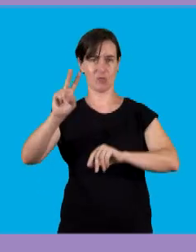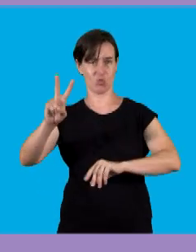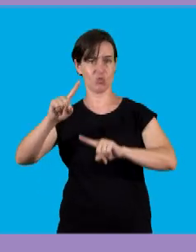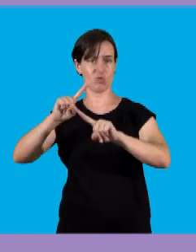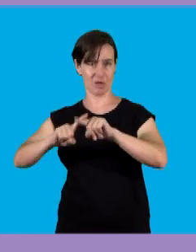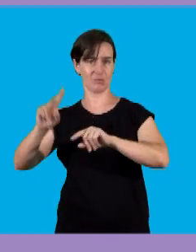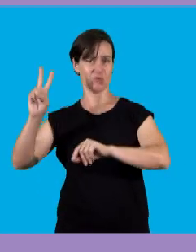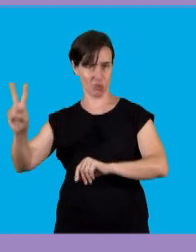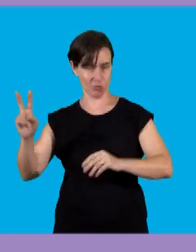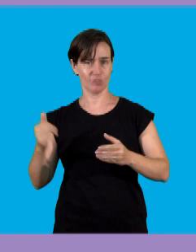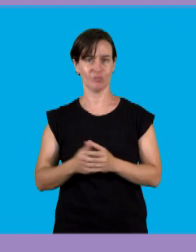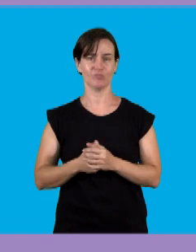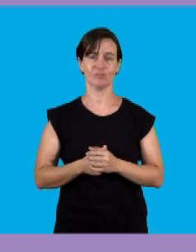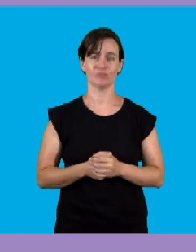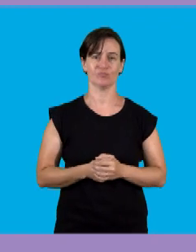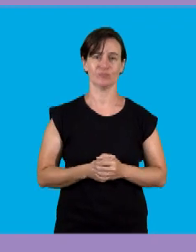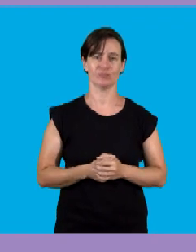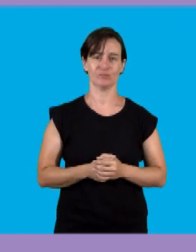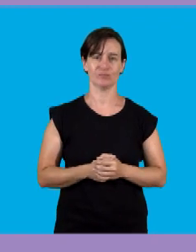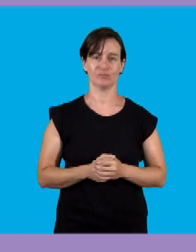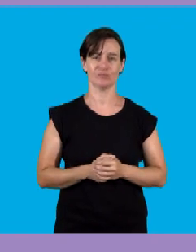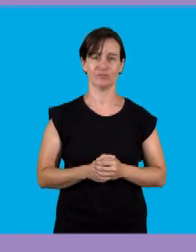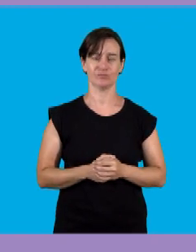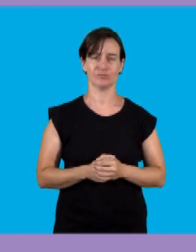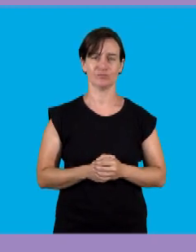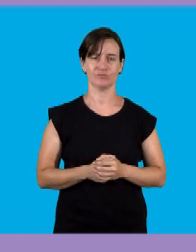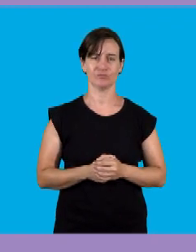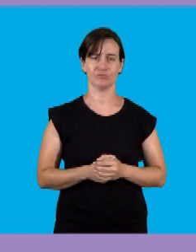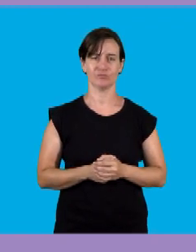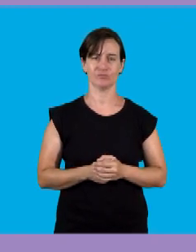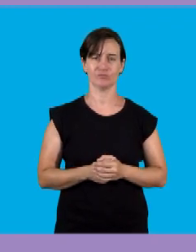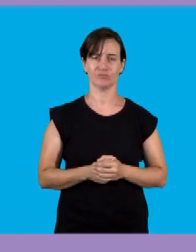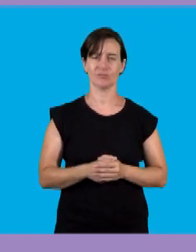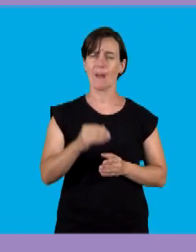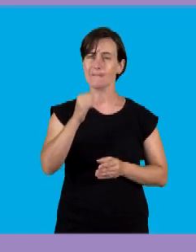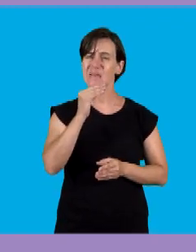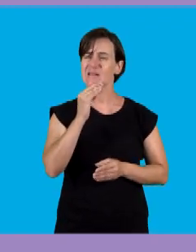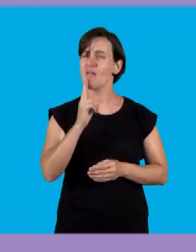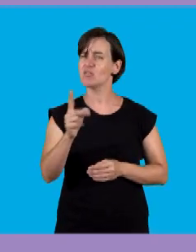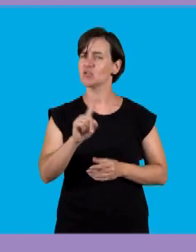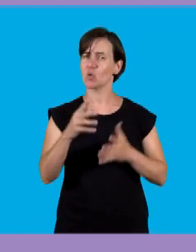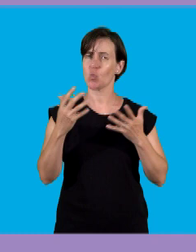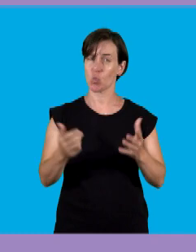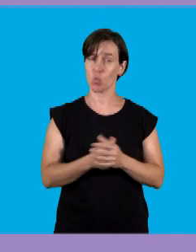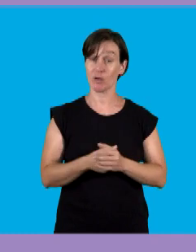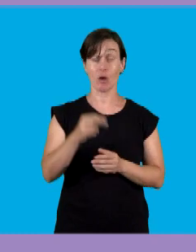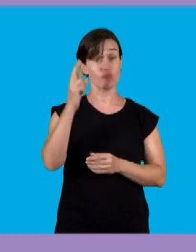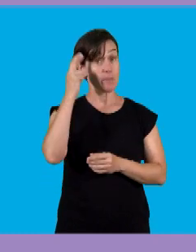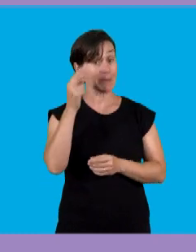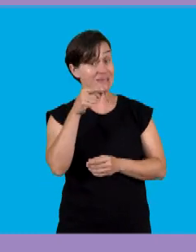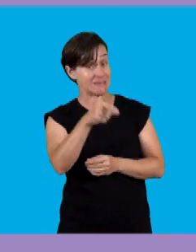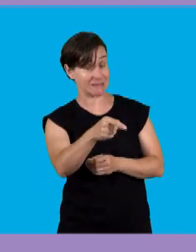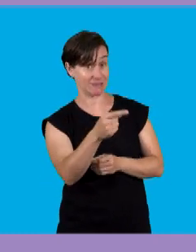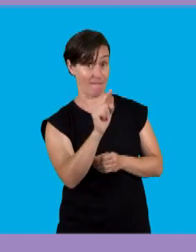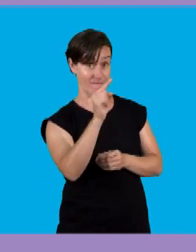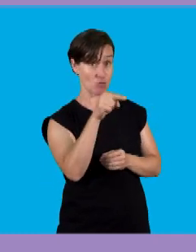2 multiplied by 2 multiplied by 2. Now, what is that going to give us? Let's not forget that